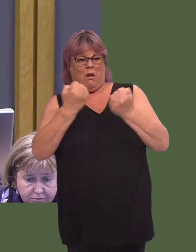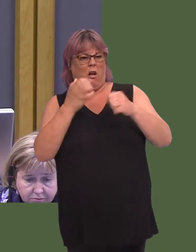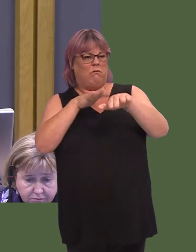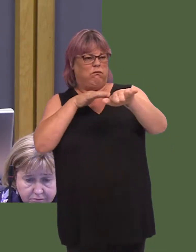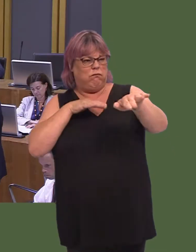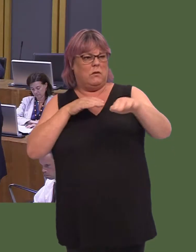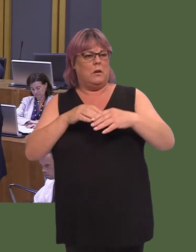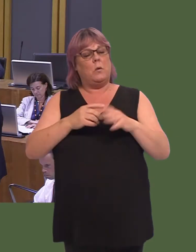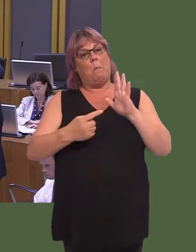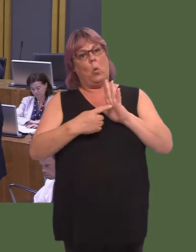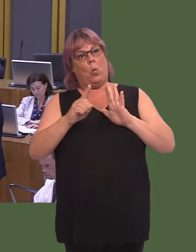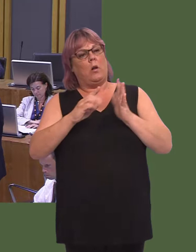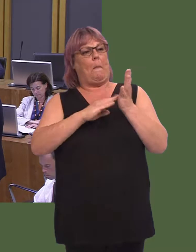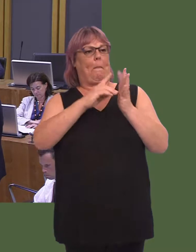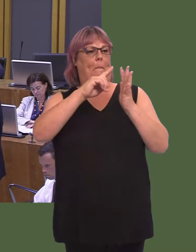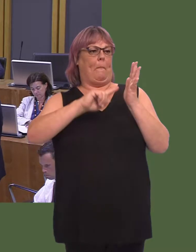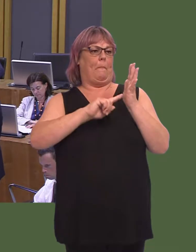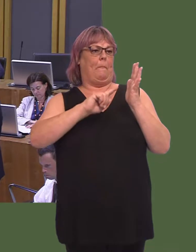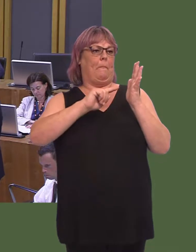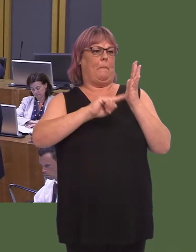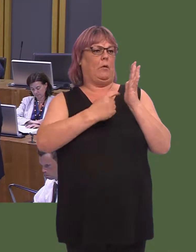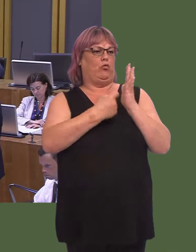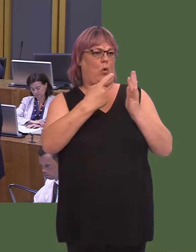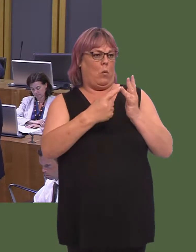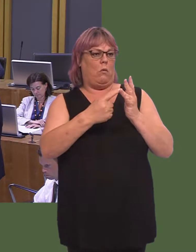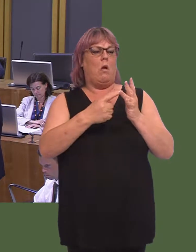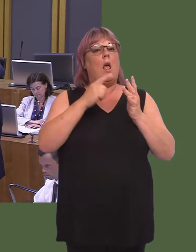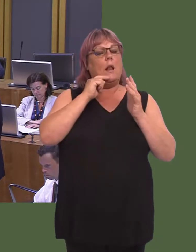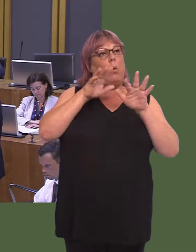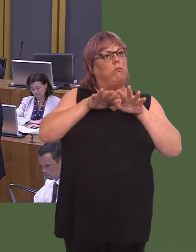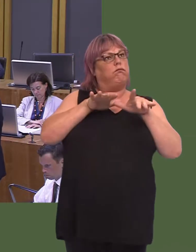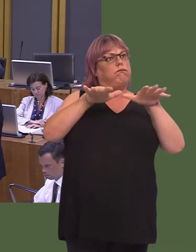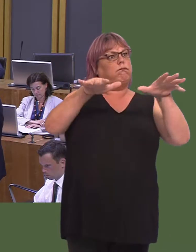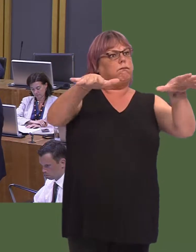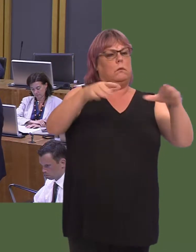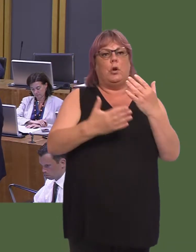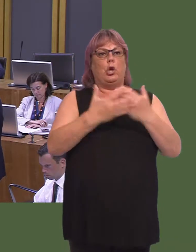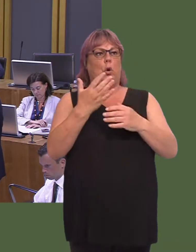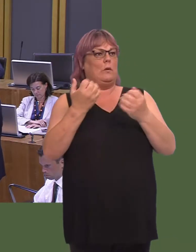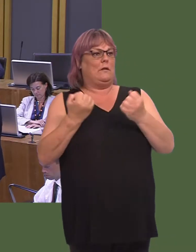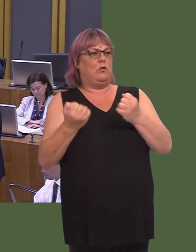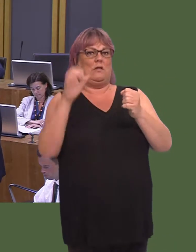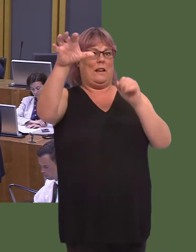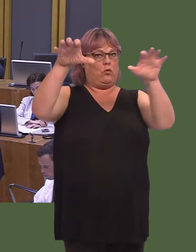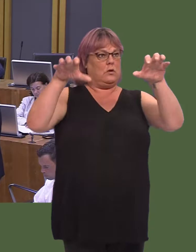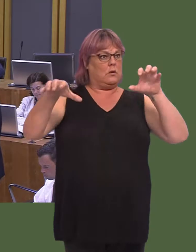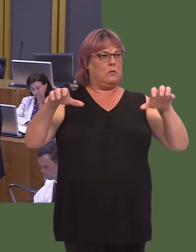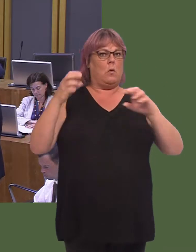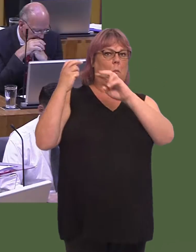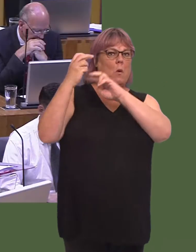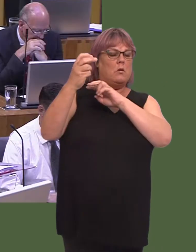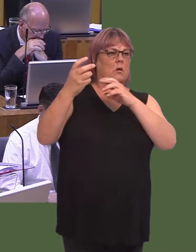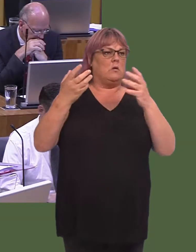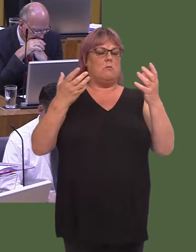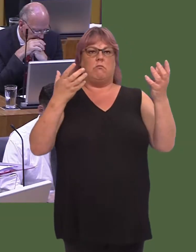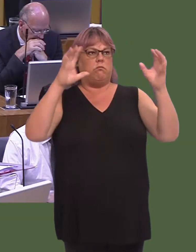making the investment in the metro. And what's important about the metro is its extendability, that in the future new stations can be